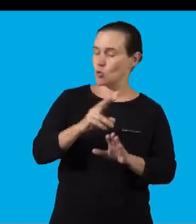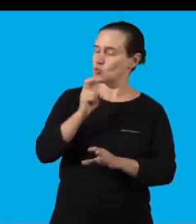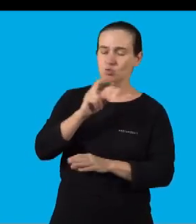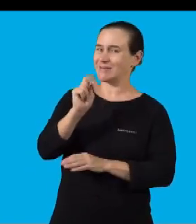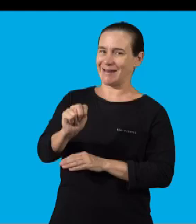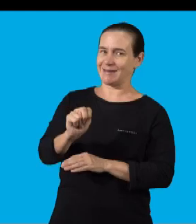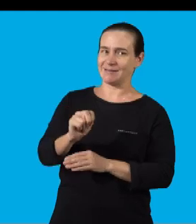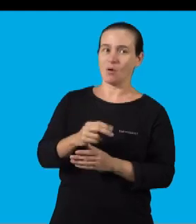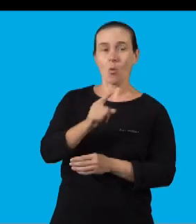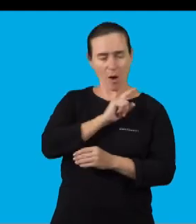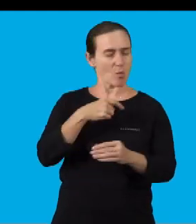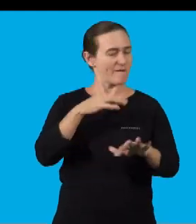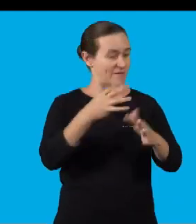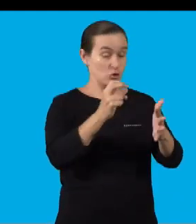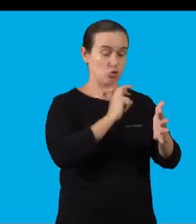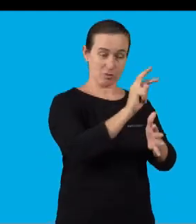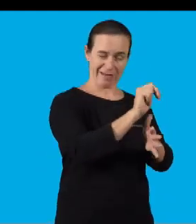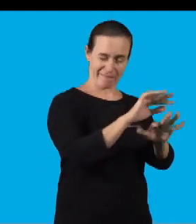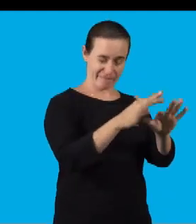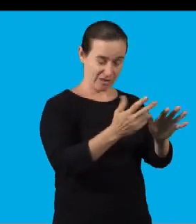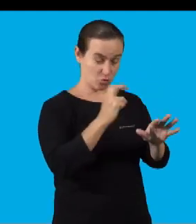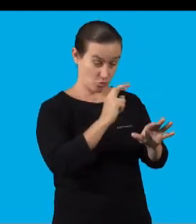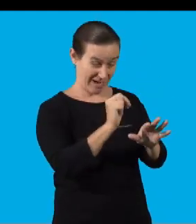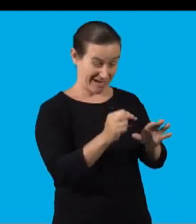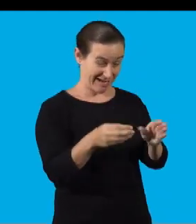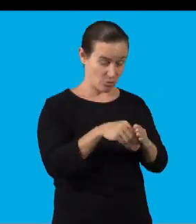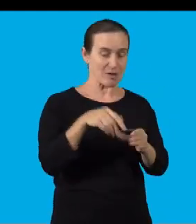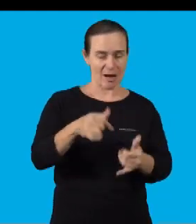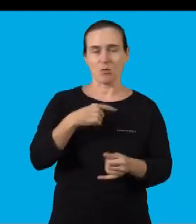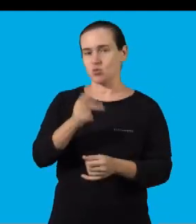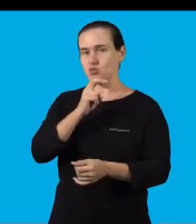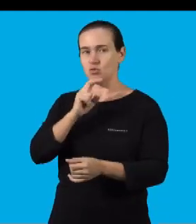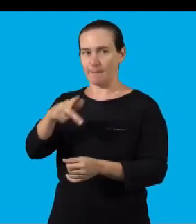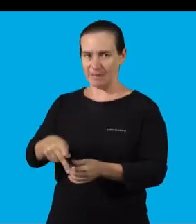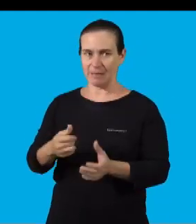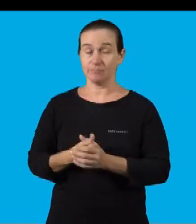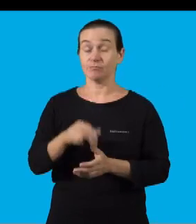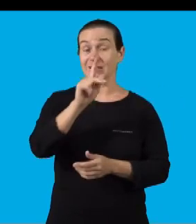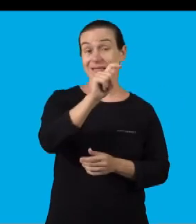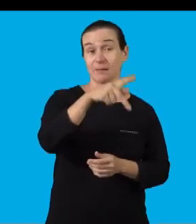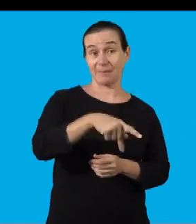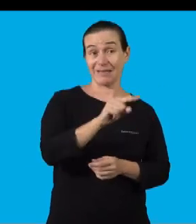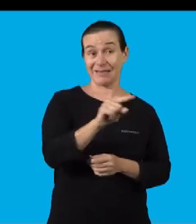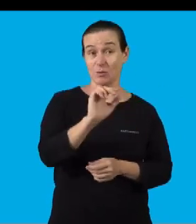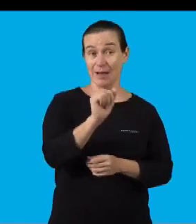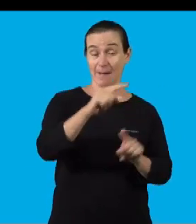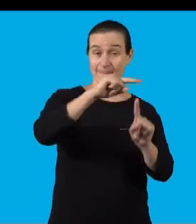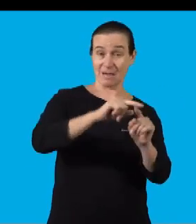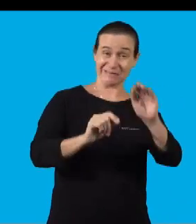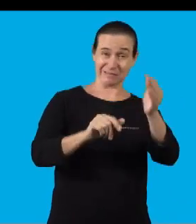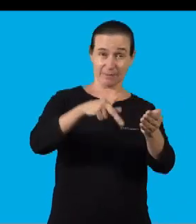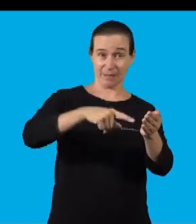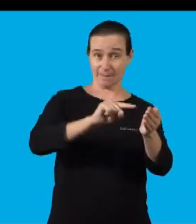not N, because N has already been used. That means that that is going to be A plus, that's P minus